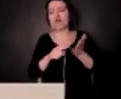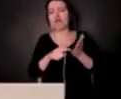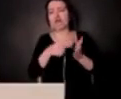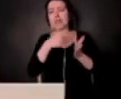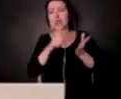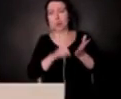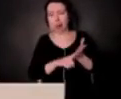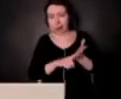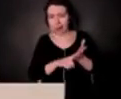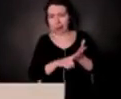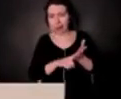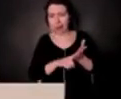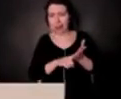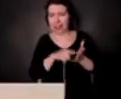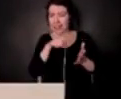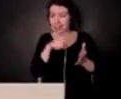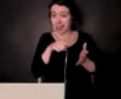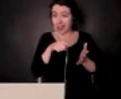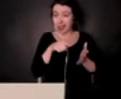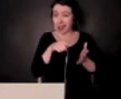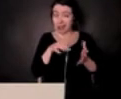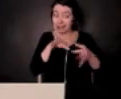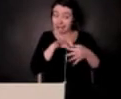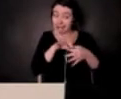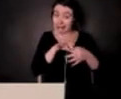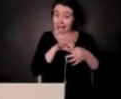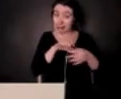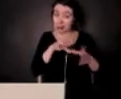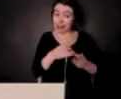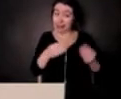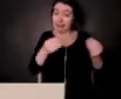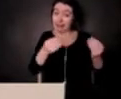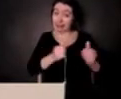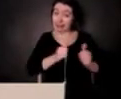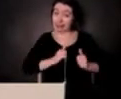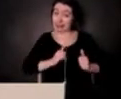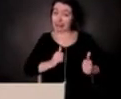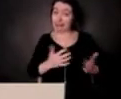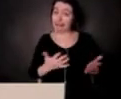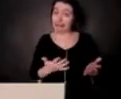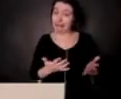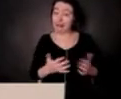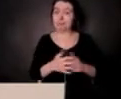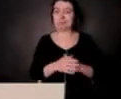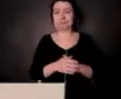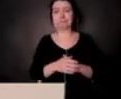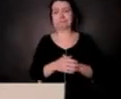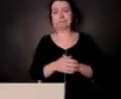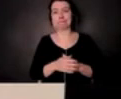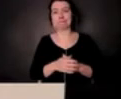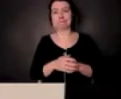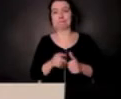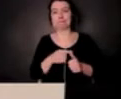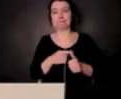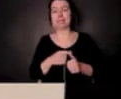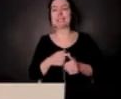suturing. Definitely. And I think in relation to Dad futurism, one thing